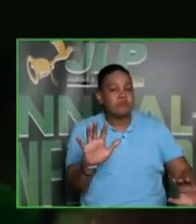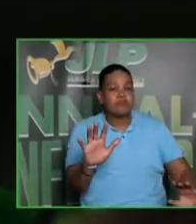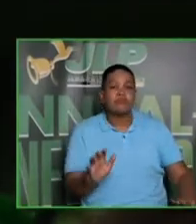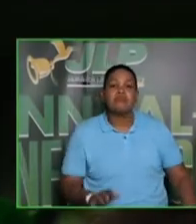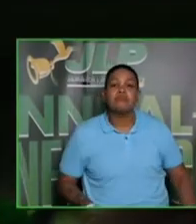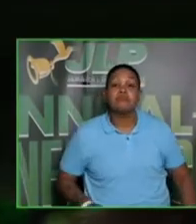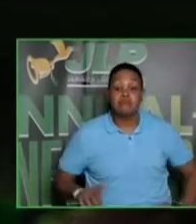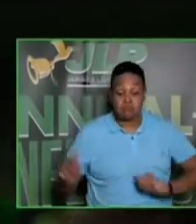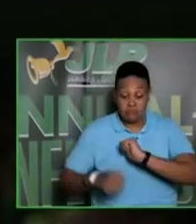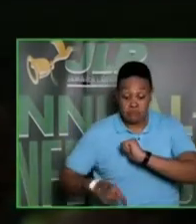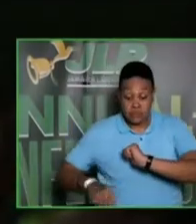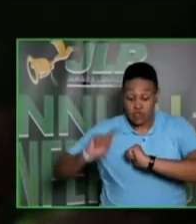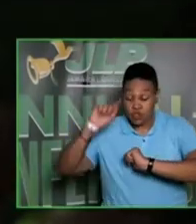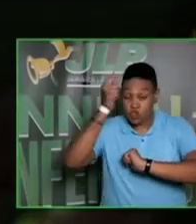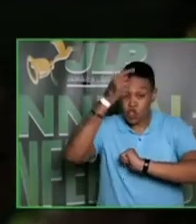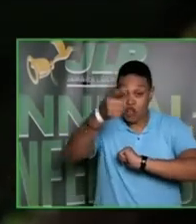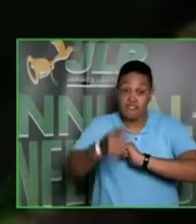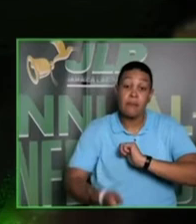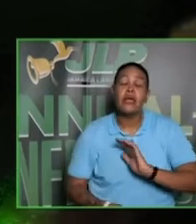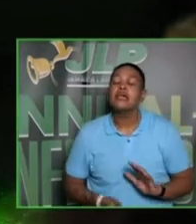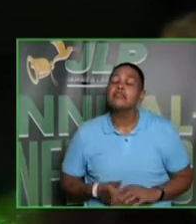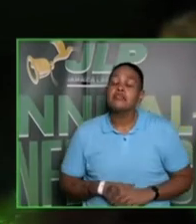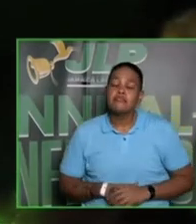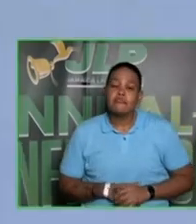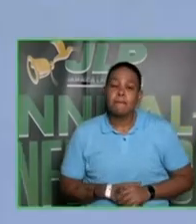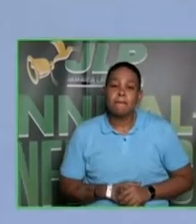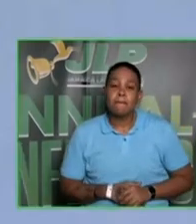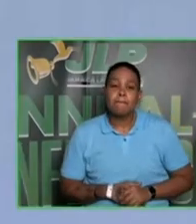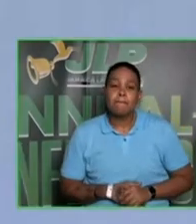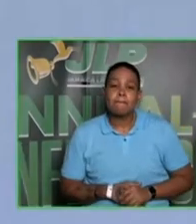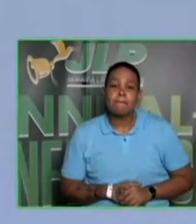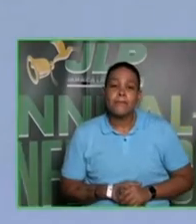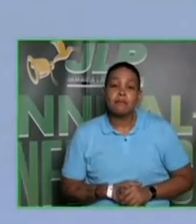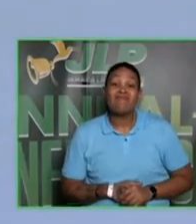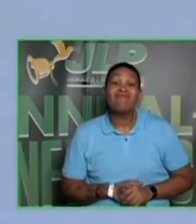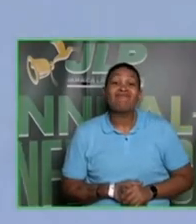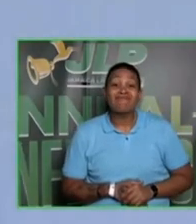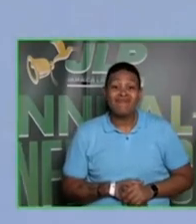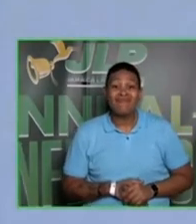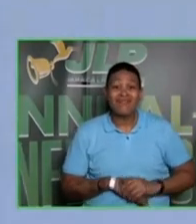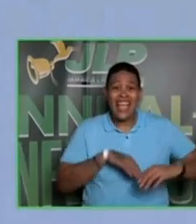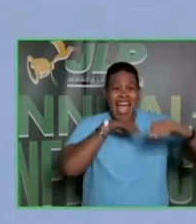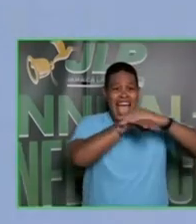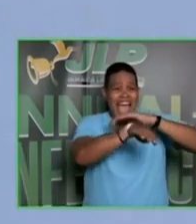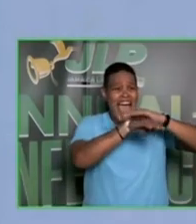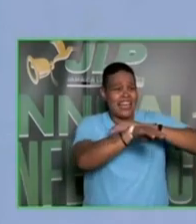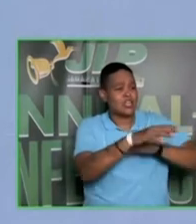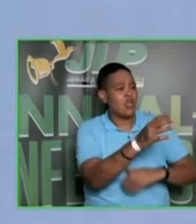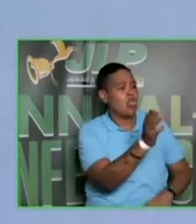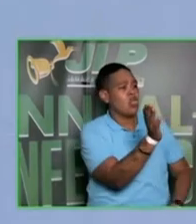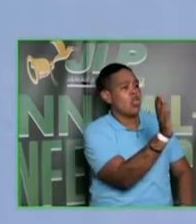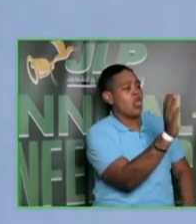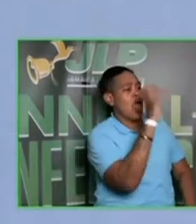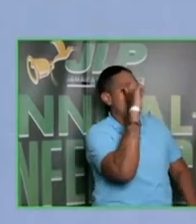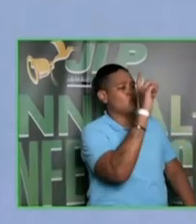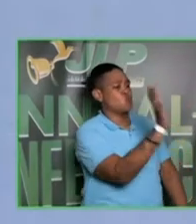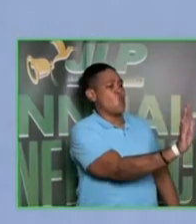Under this government, no child will be denied access to education due to financial constraints.